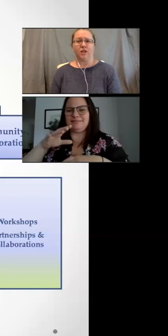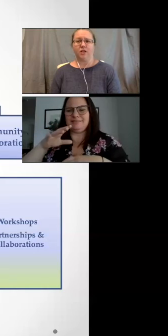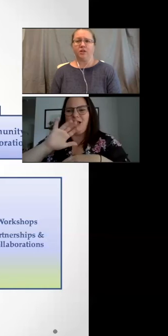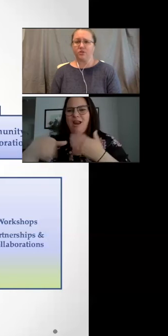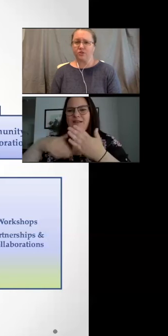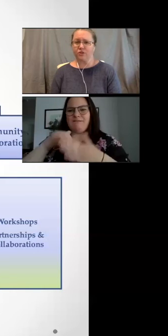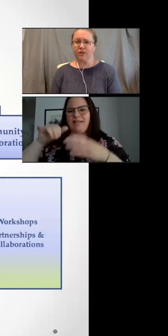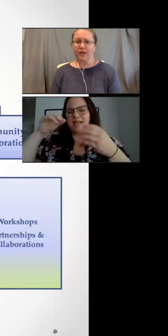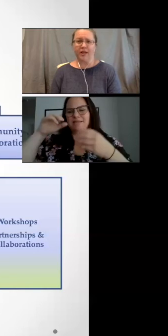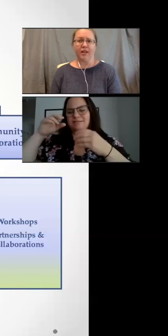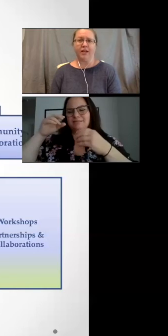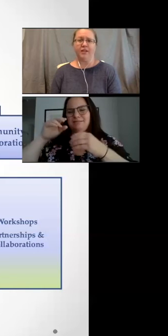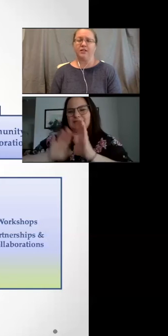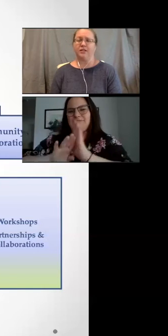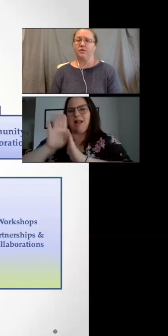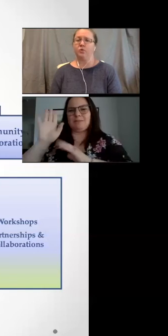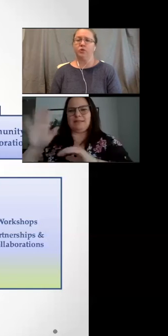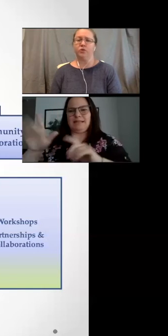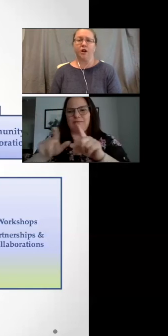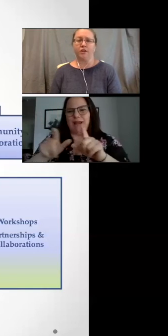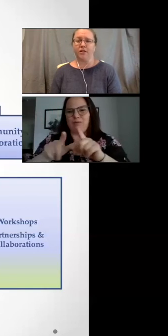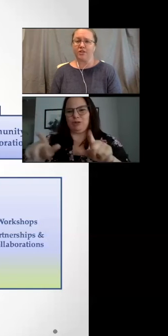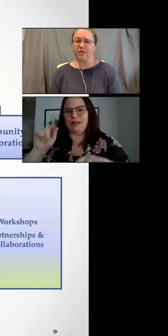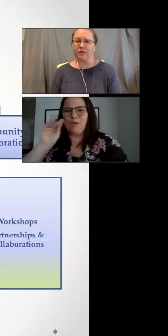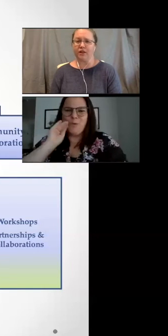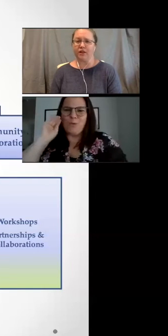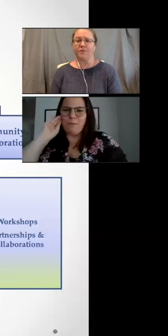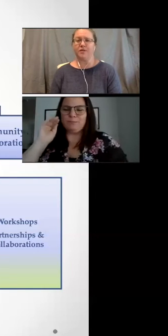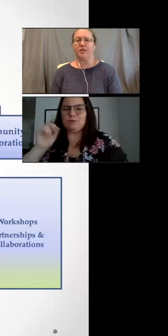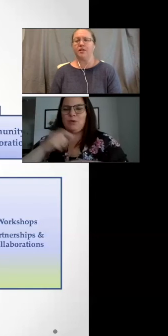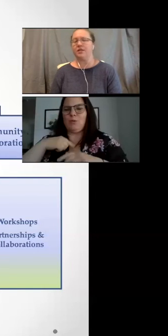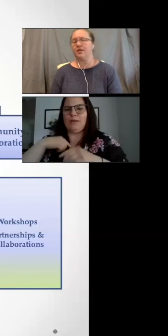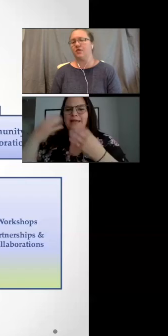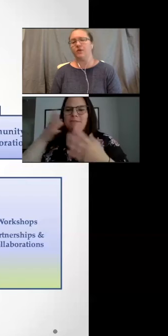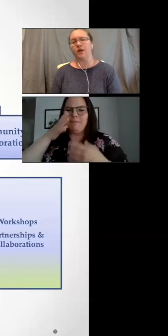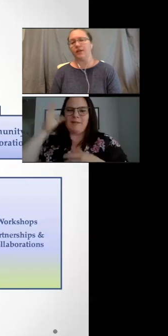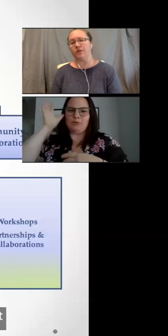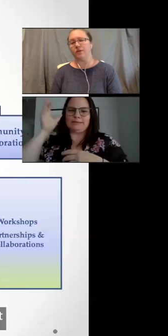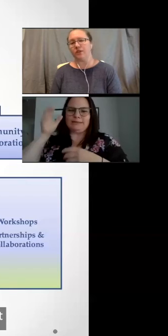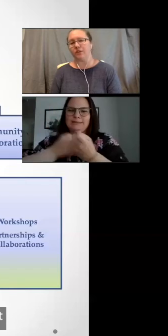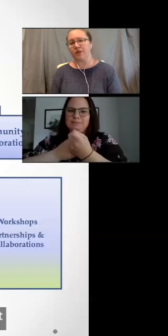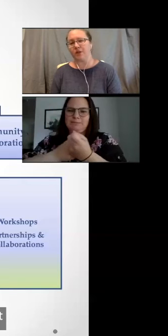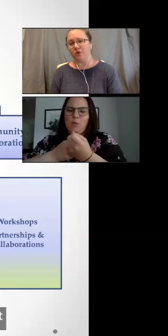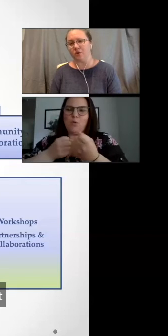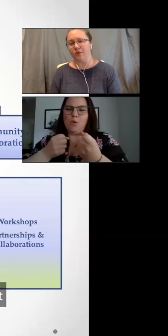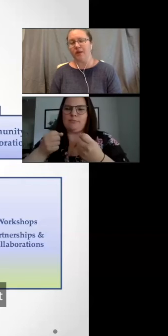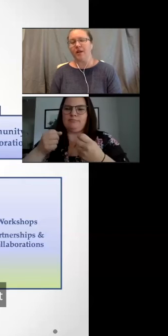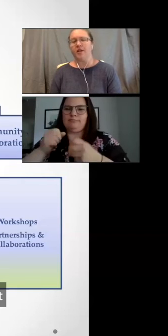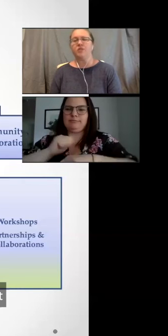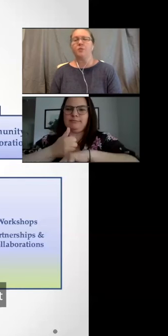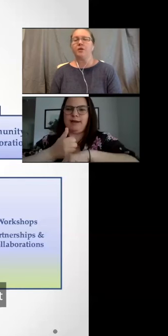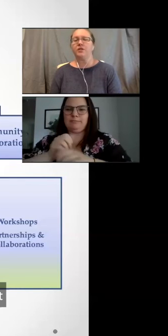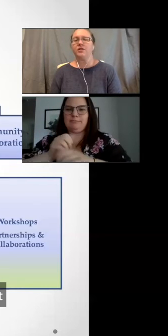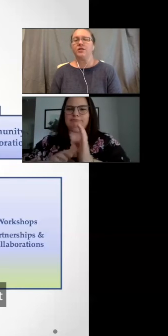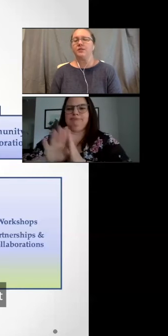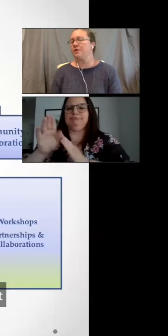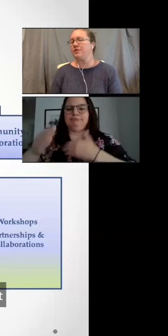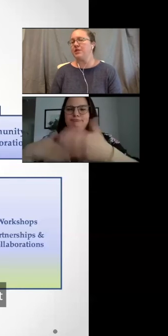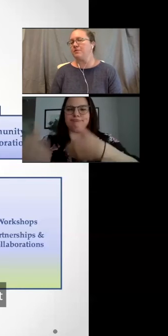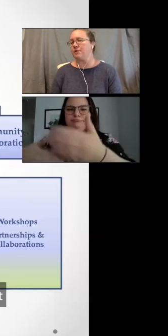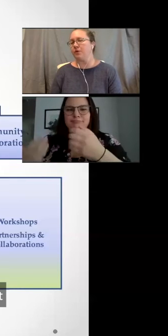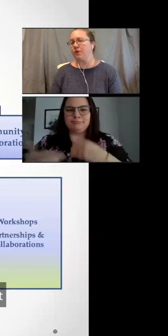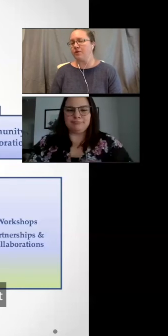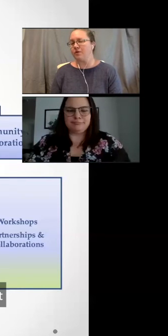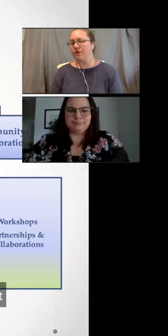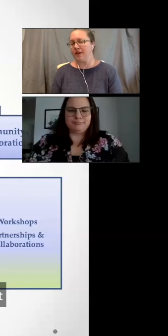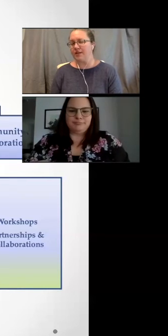additional culture and world knowledge that develops. It's also how language develops at home. So parents sometimes need